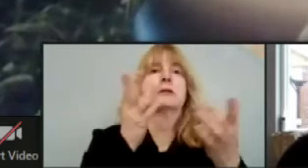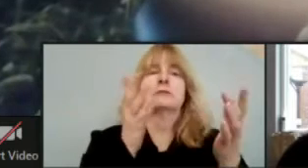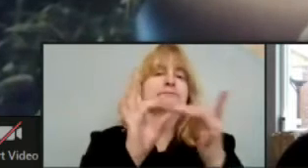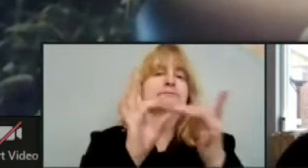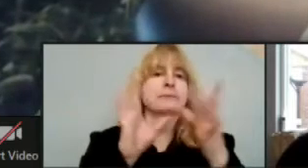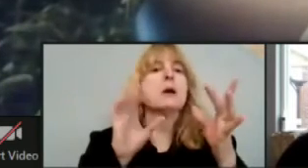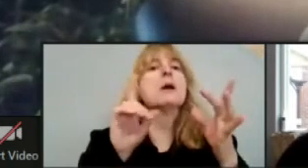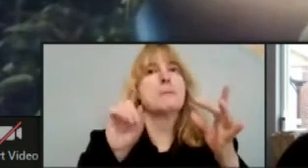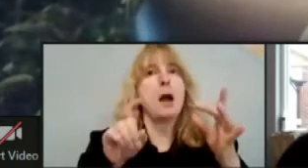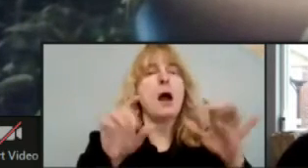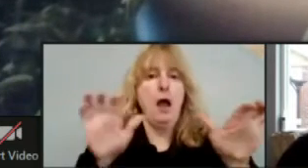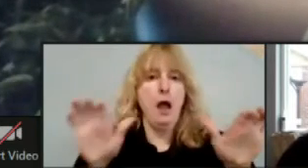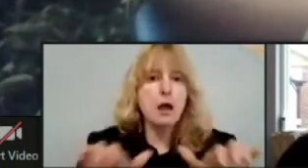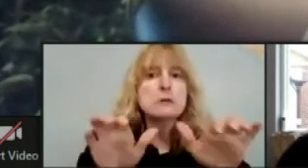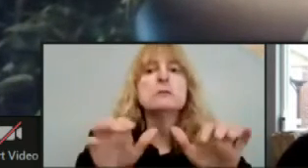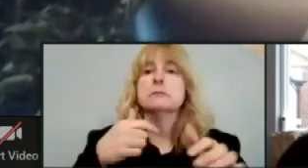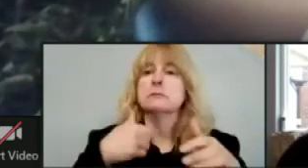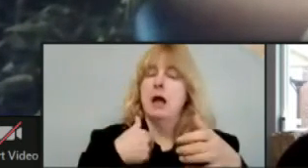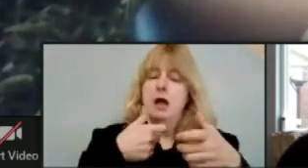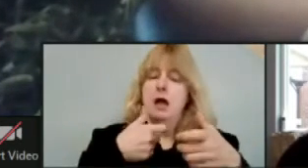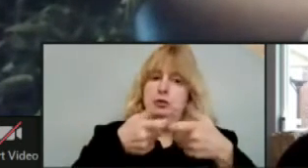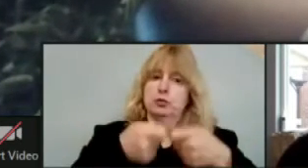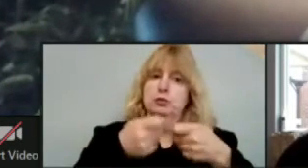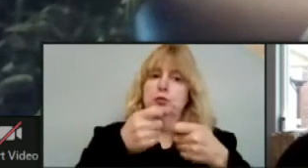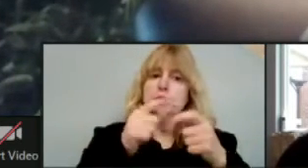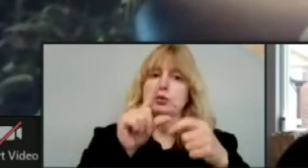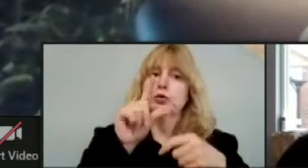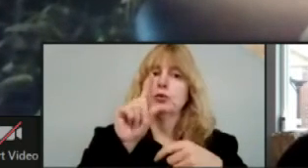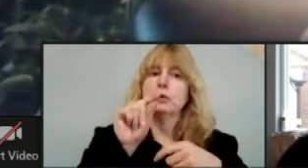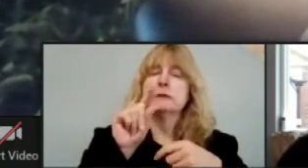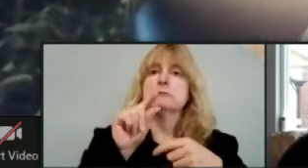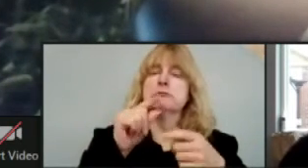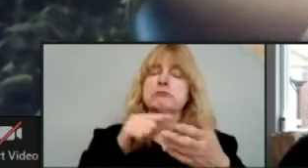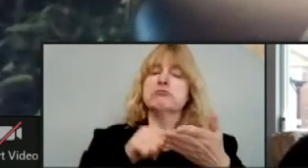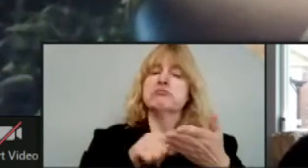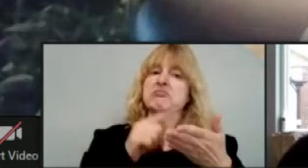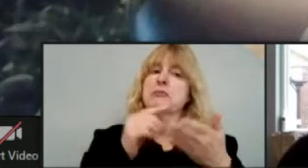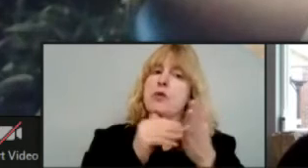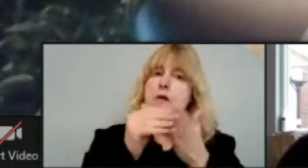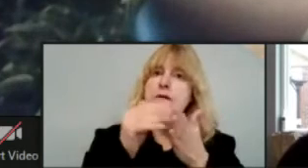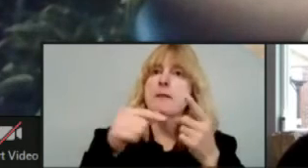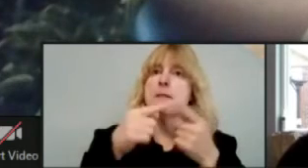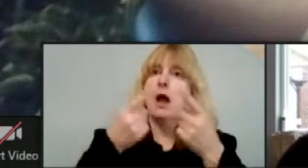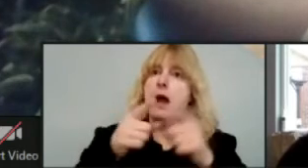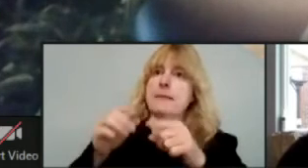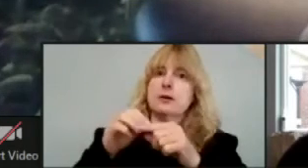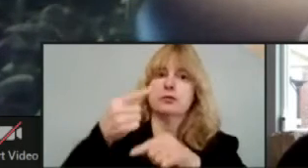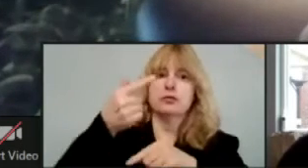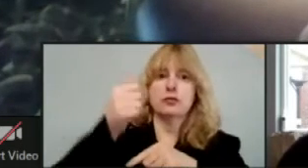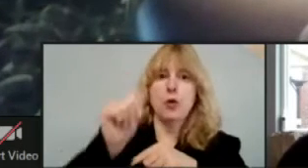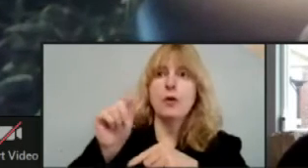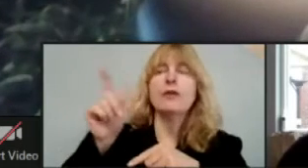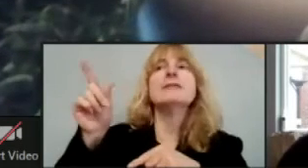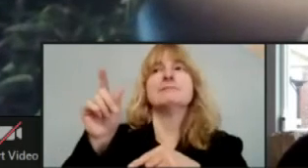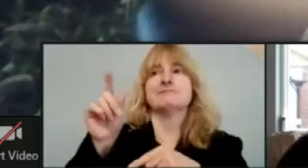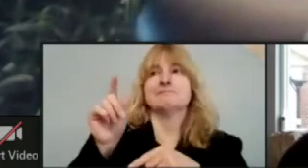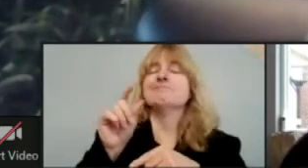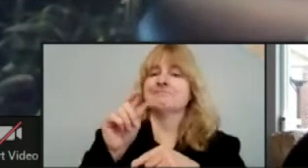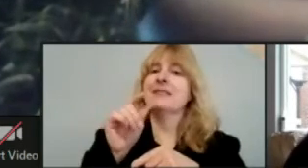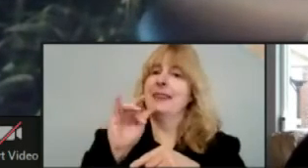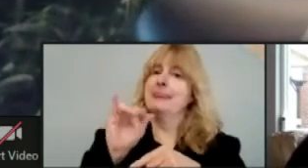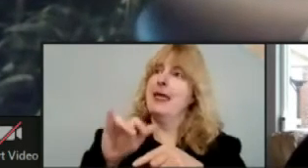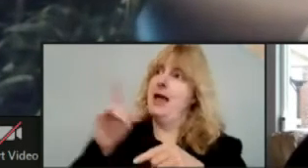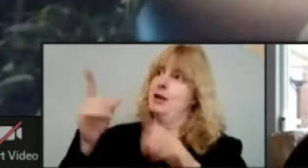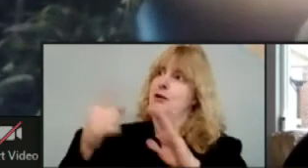in Georgia because I think what Stacey Abrams has shown more than anything, that you can have